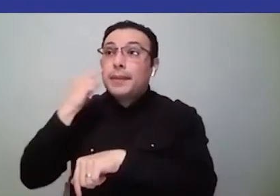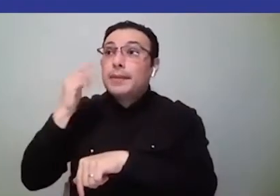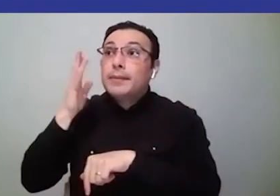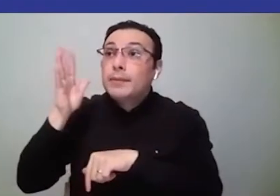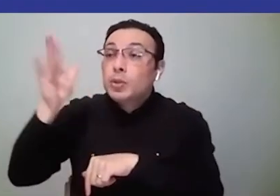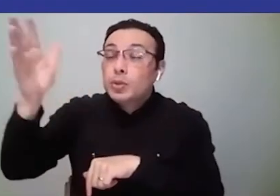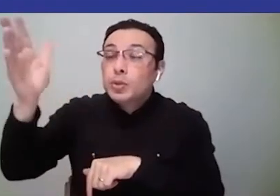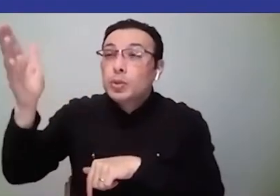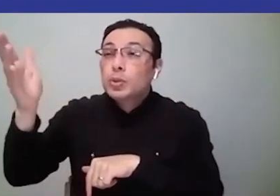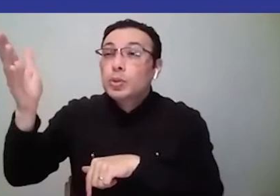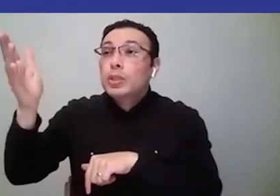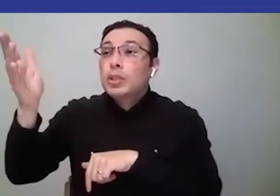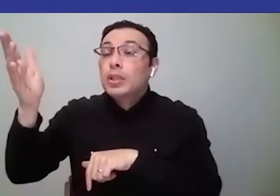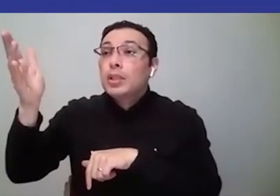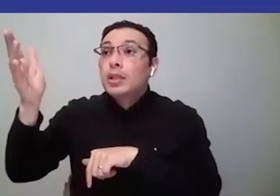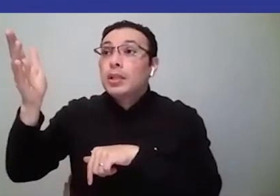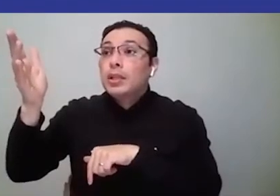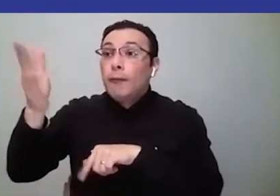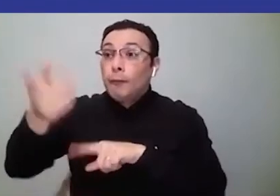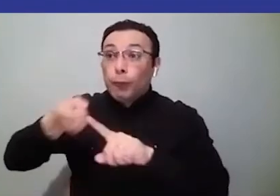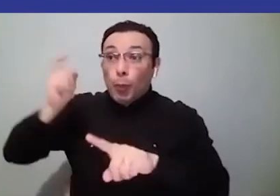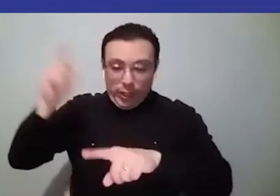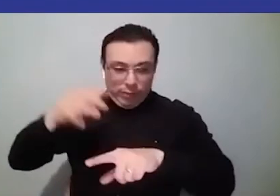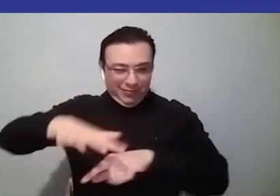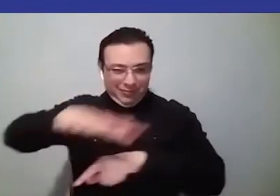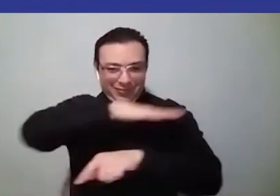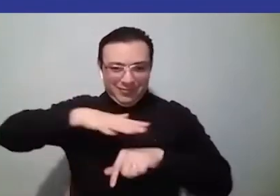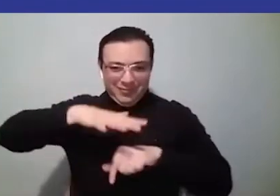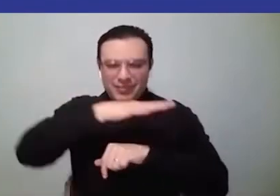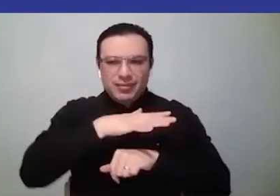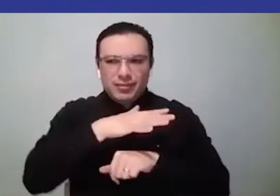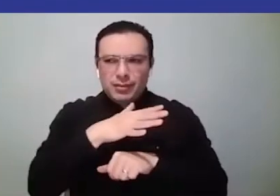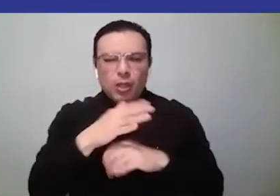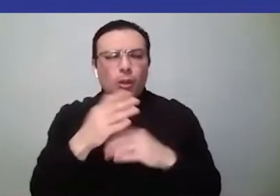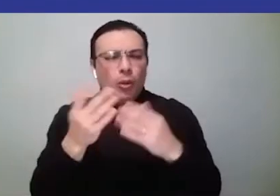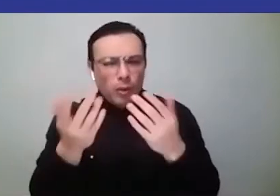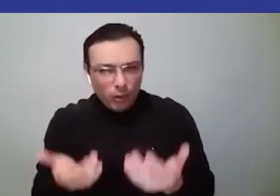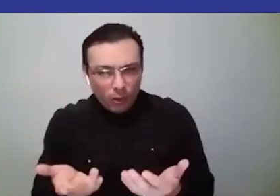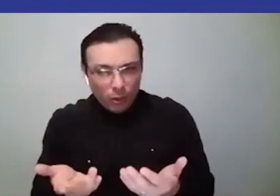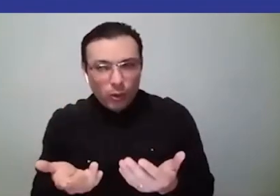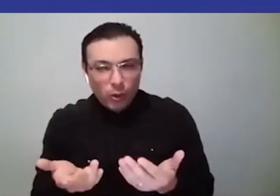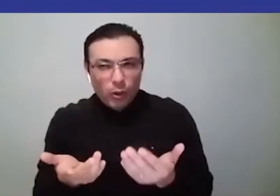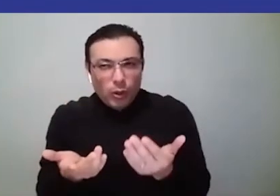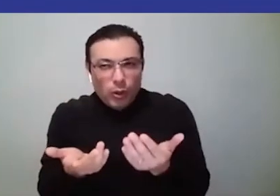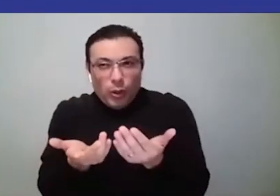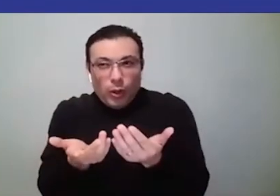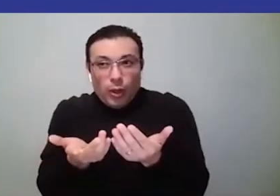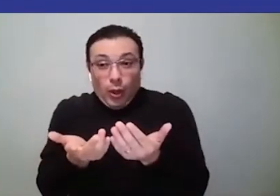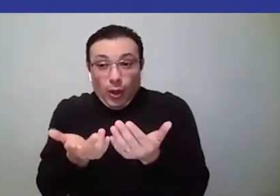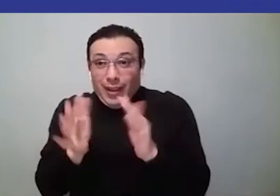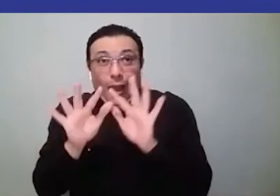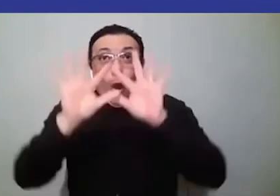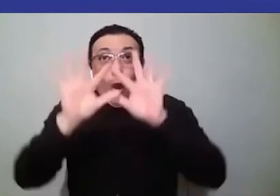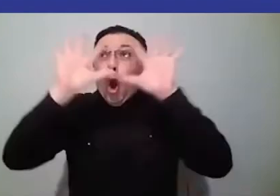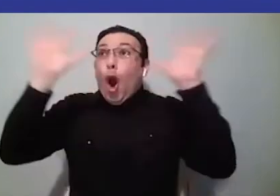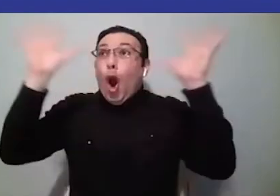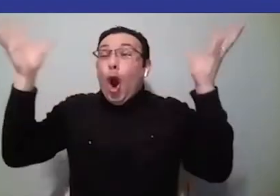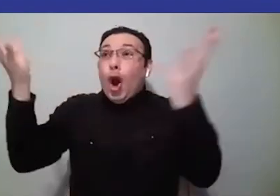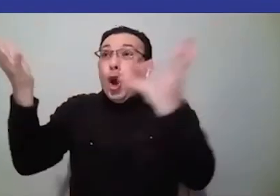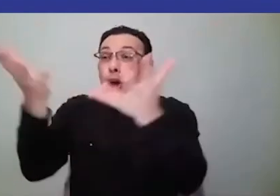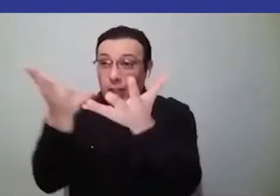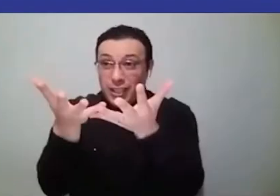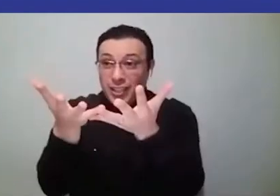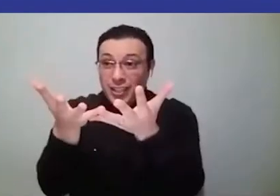where they come from. And yeah, how do we support that all of that coming home? How do we